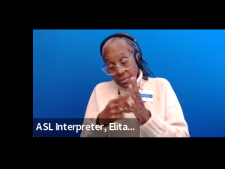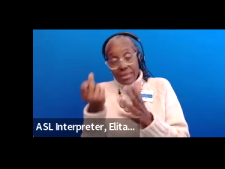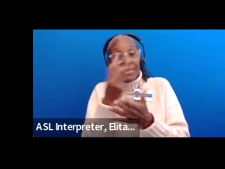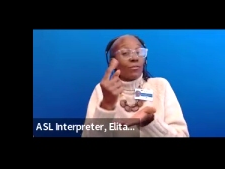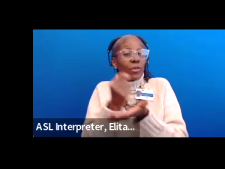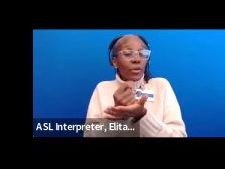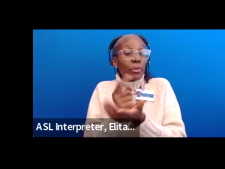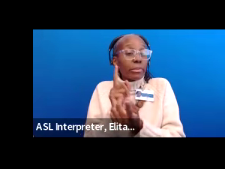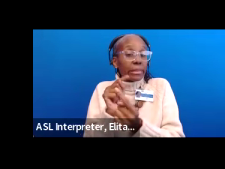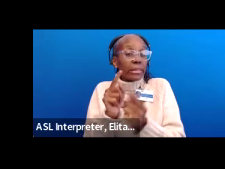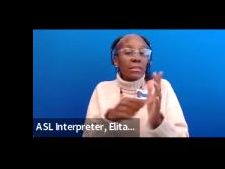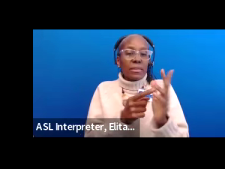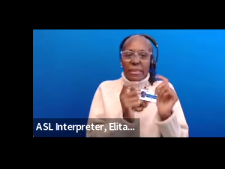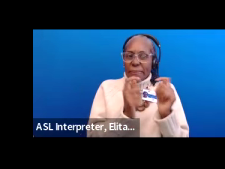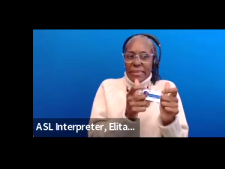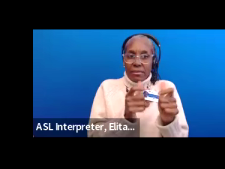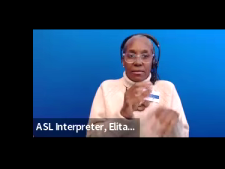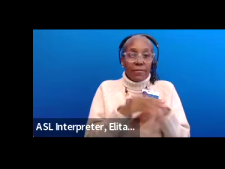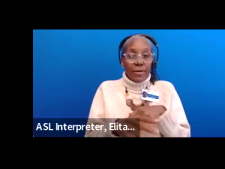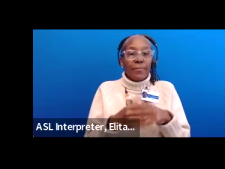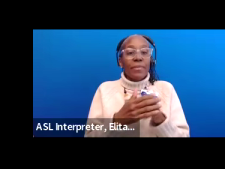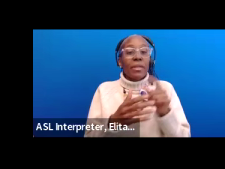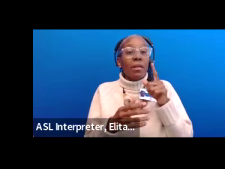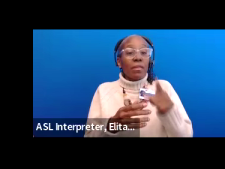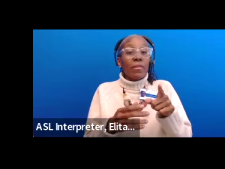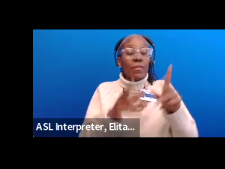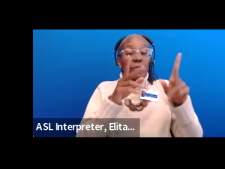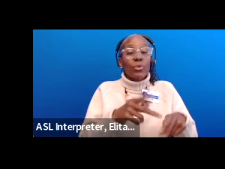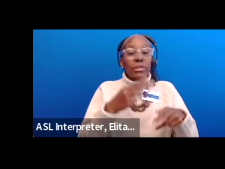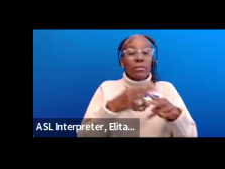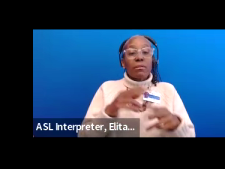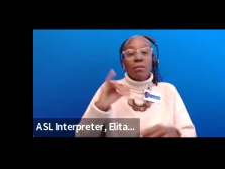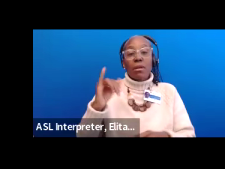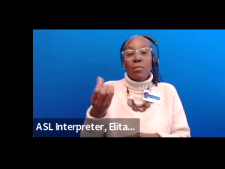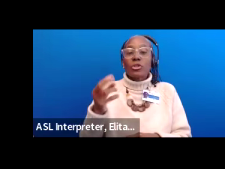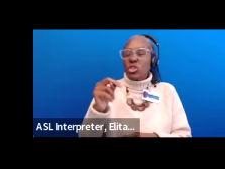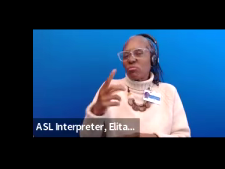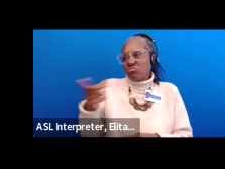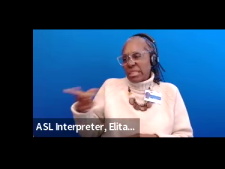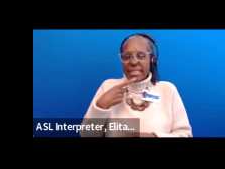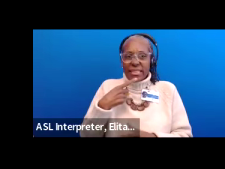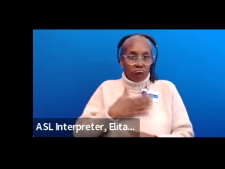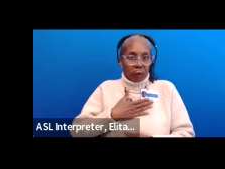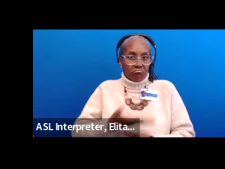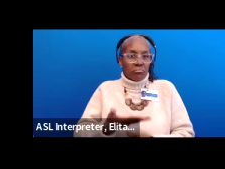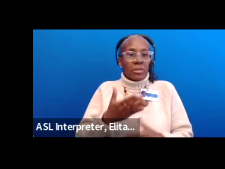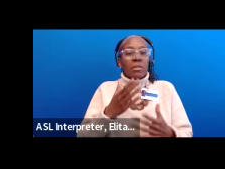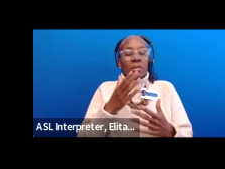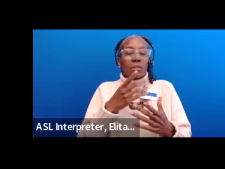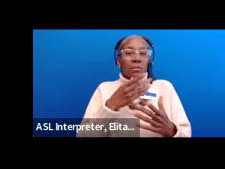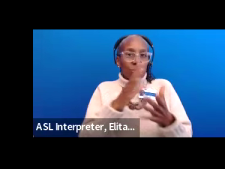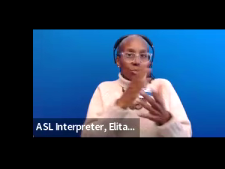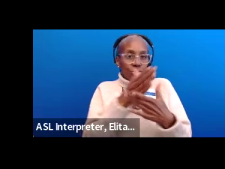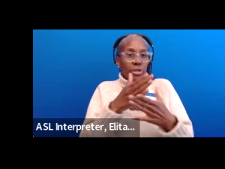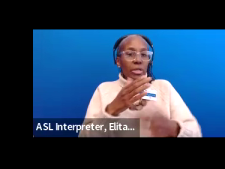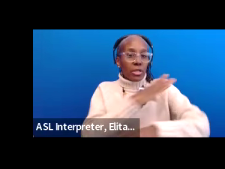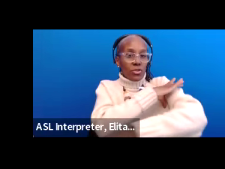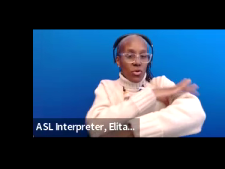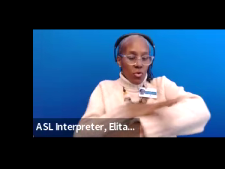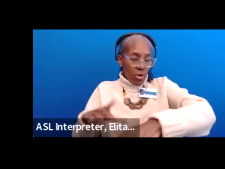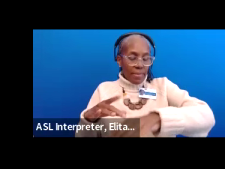see an effect, and sometimes you see an immediate effect. So this participant, and his name is John, he's okay if we share that. He could move his arm, but you can see